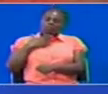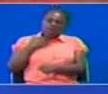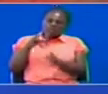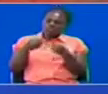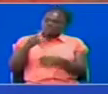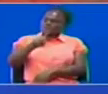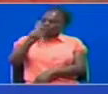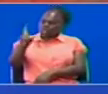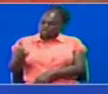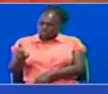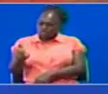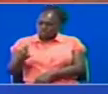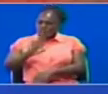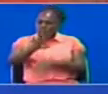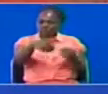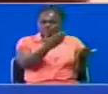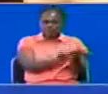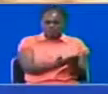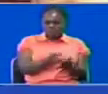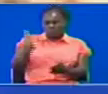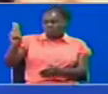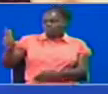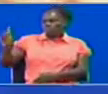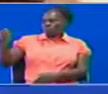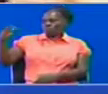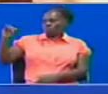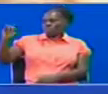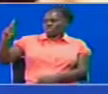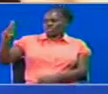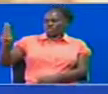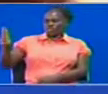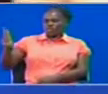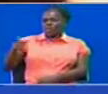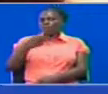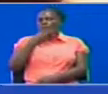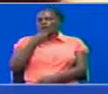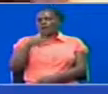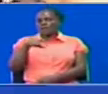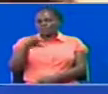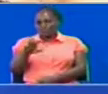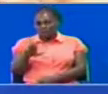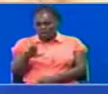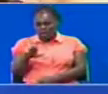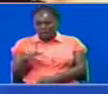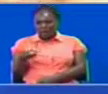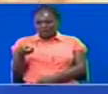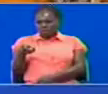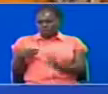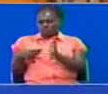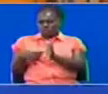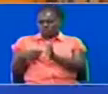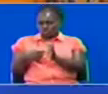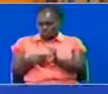this question and ended up in Uthiru area of Nairobi with a man whose equipment has played a role in shooting Netflix